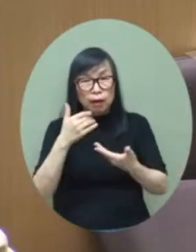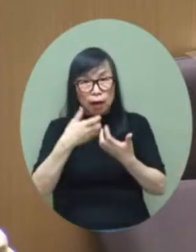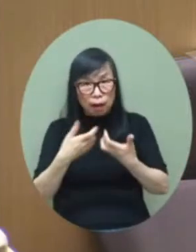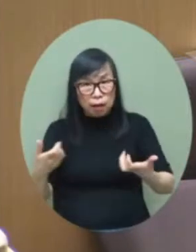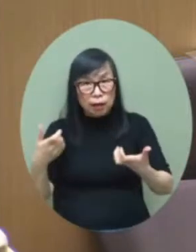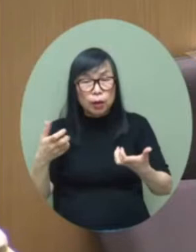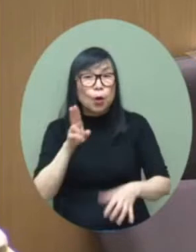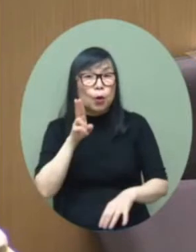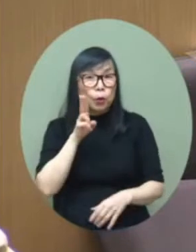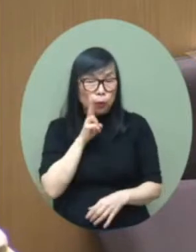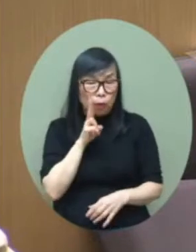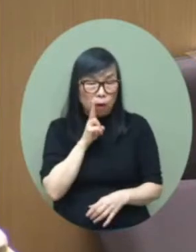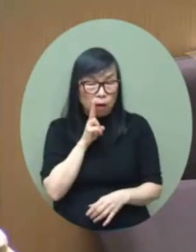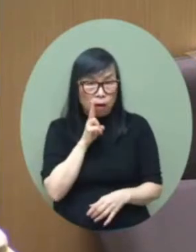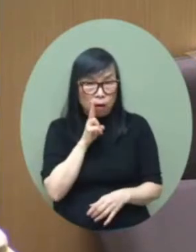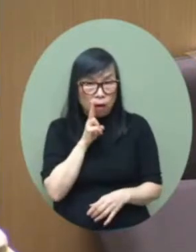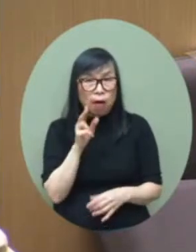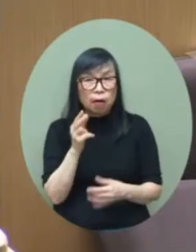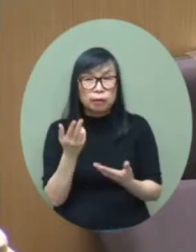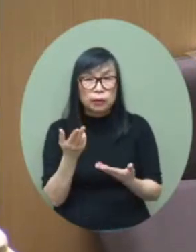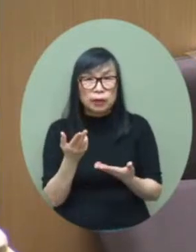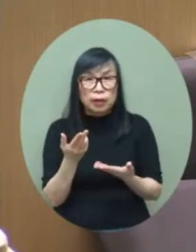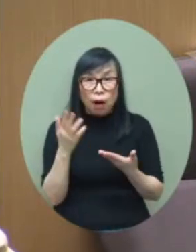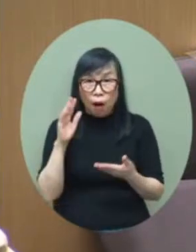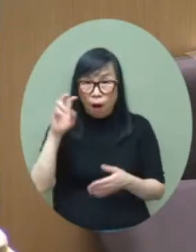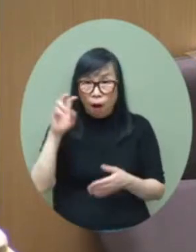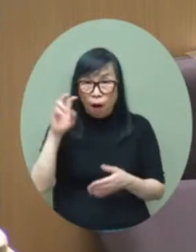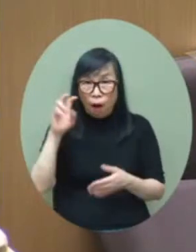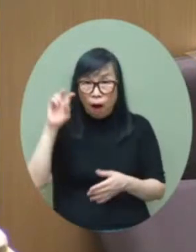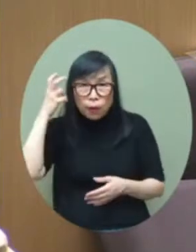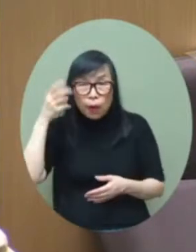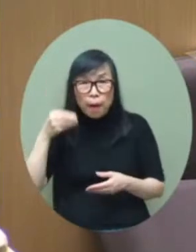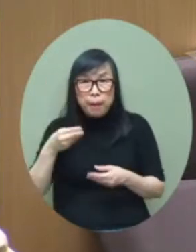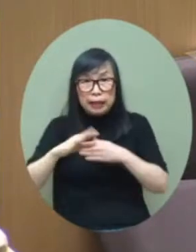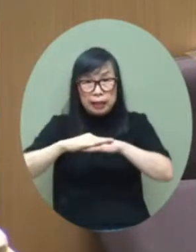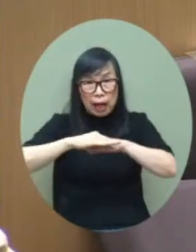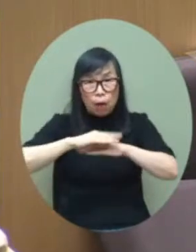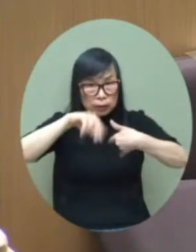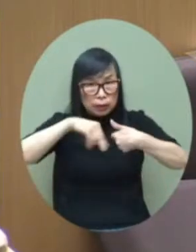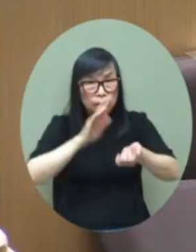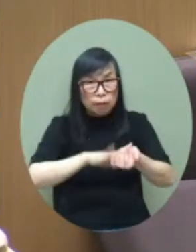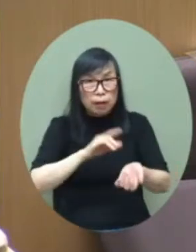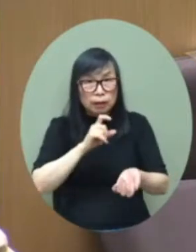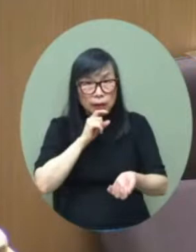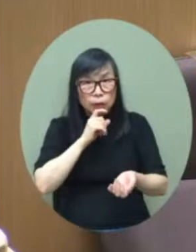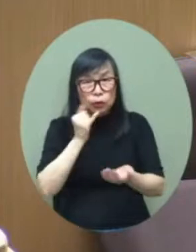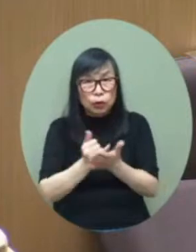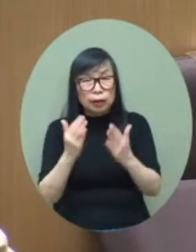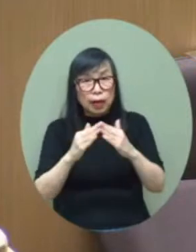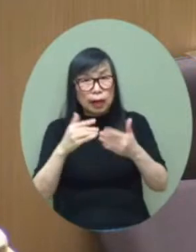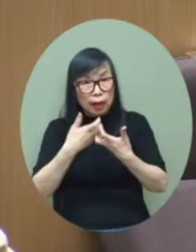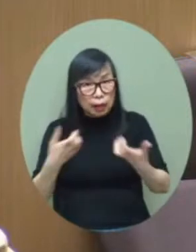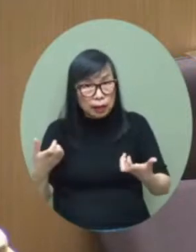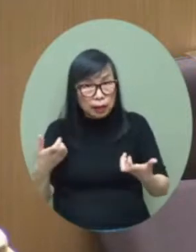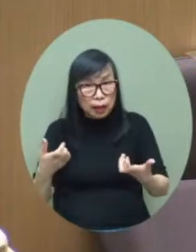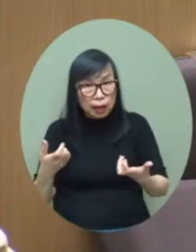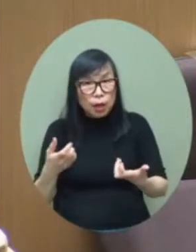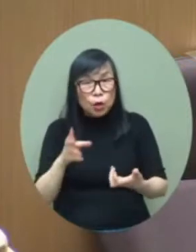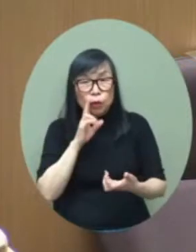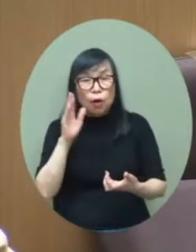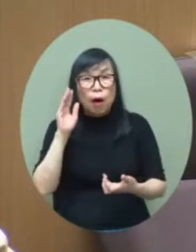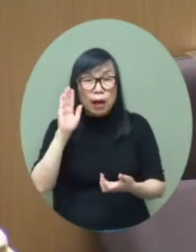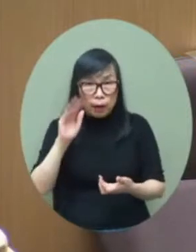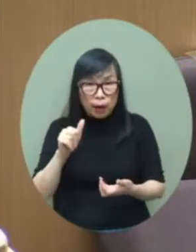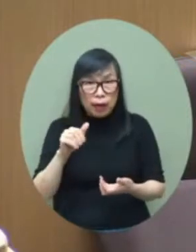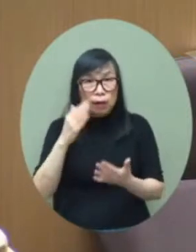are not serving home quarantine, but those who test positive in the community, they will be serving home quarantine. Will you be allowing these